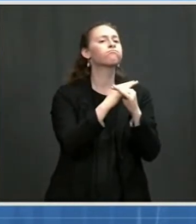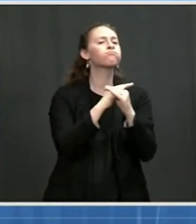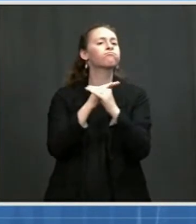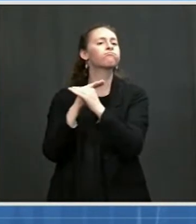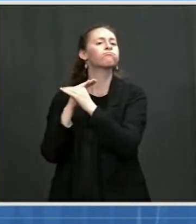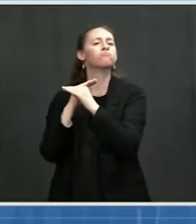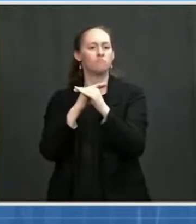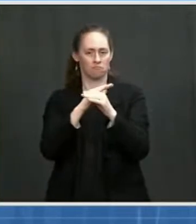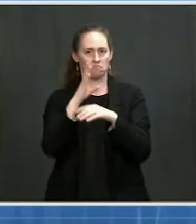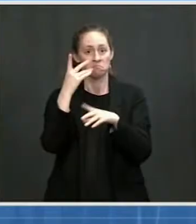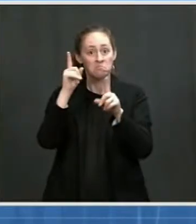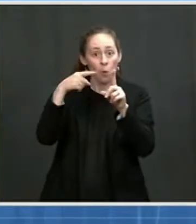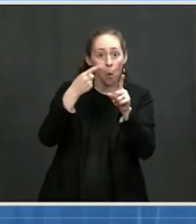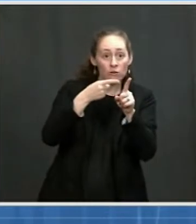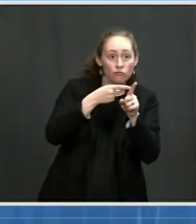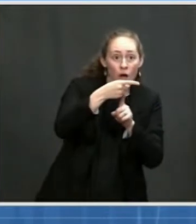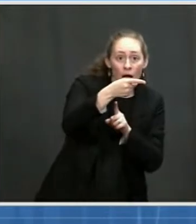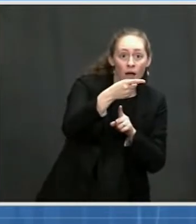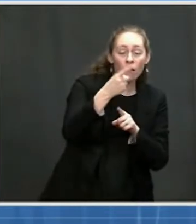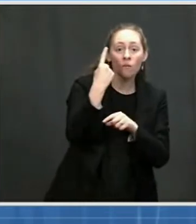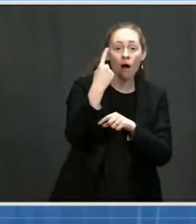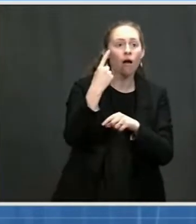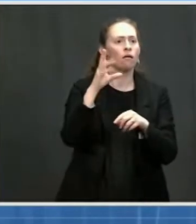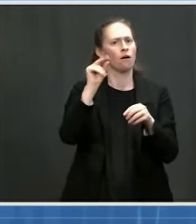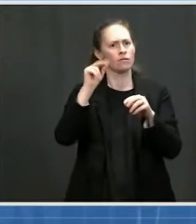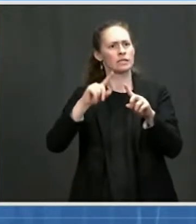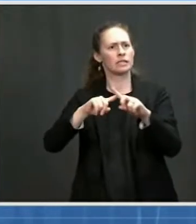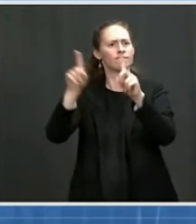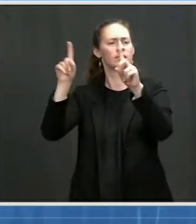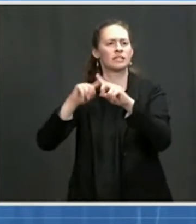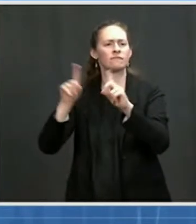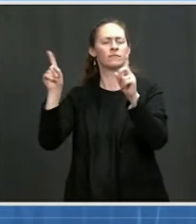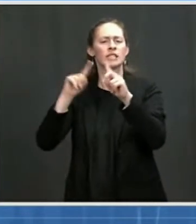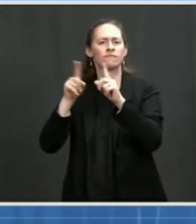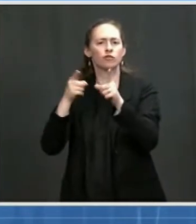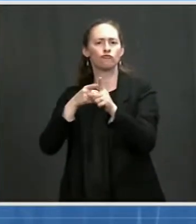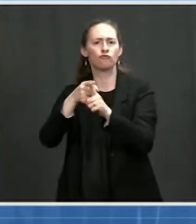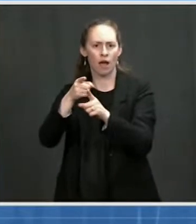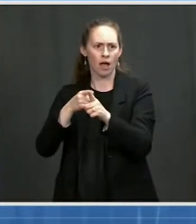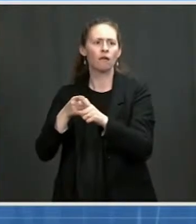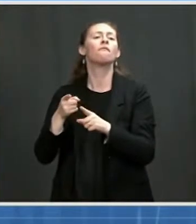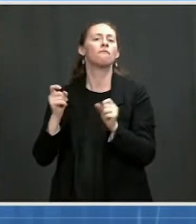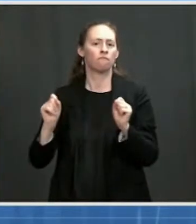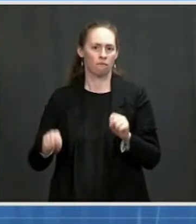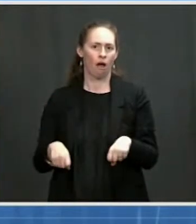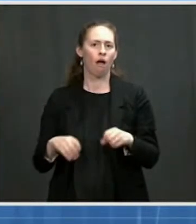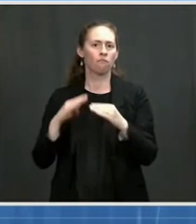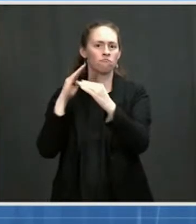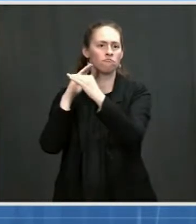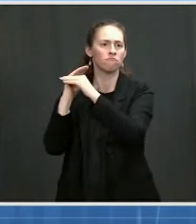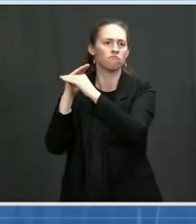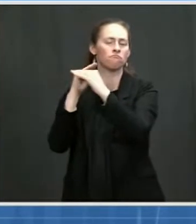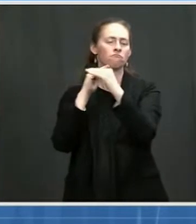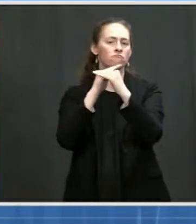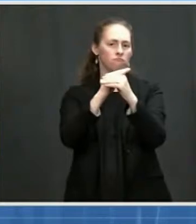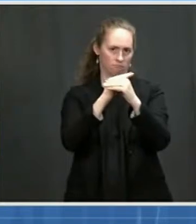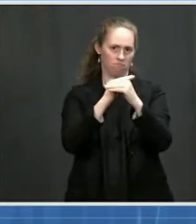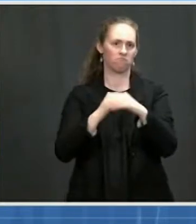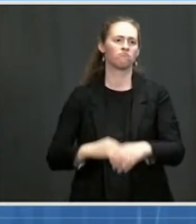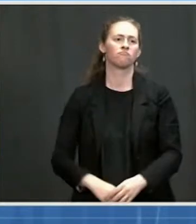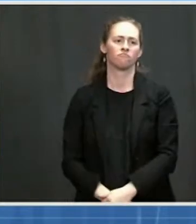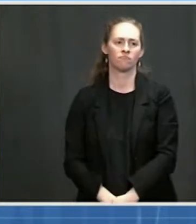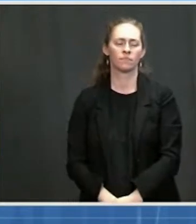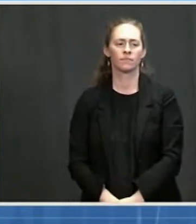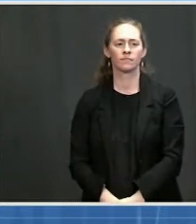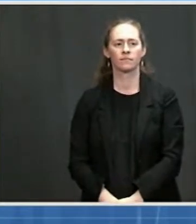B117, but also against 617. So the same thing I mentioned a couple of weeks ago, importance that when you look at